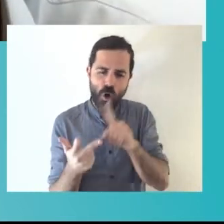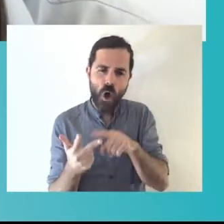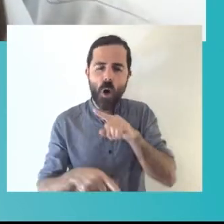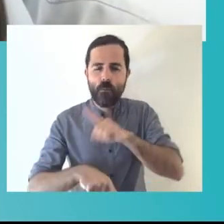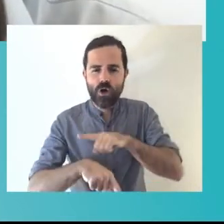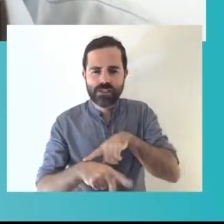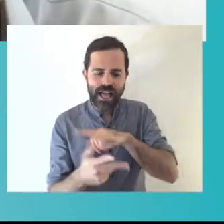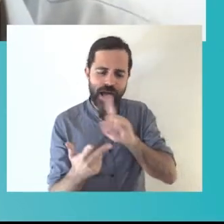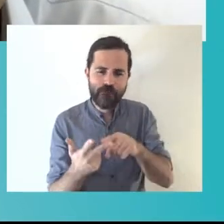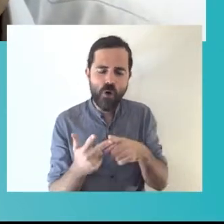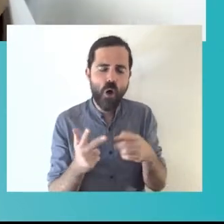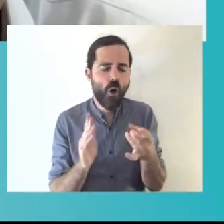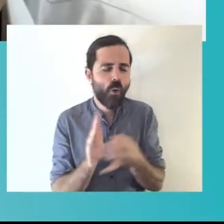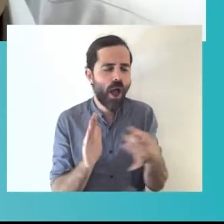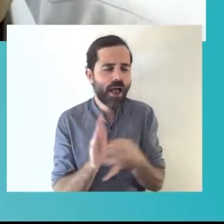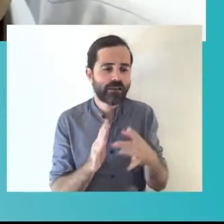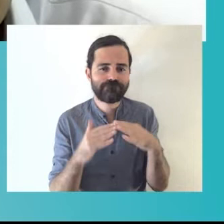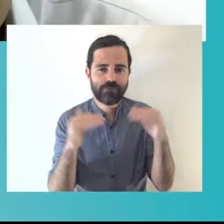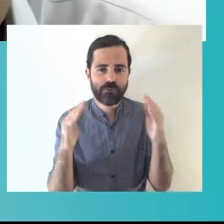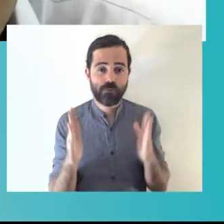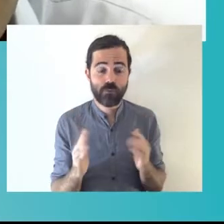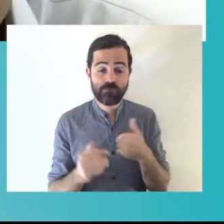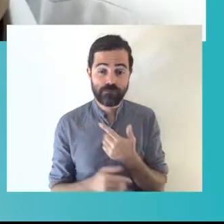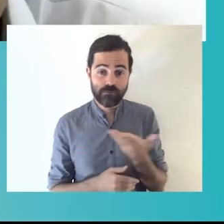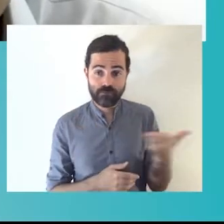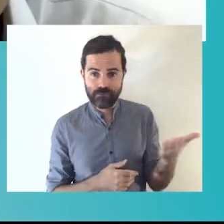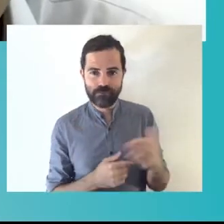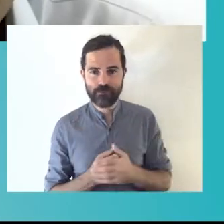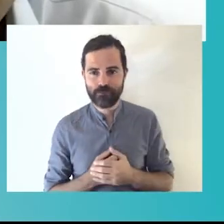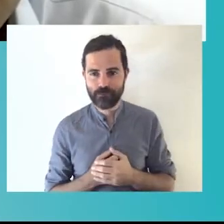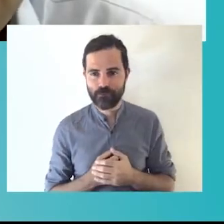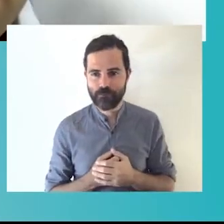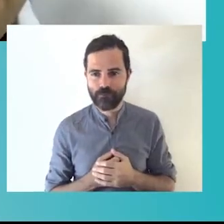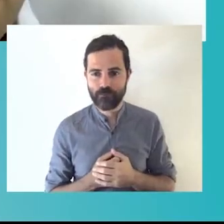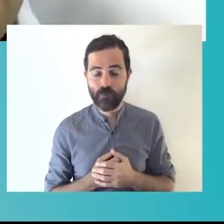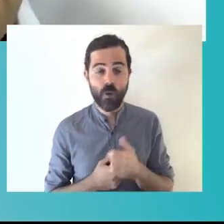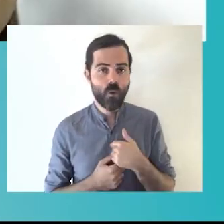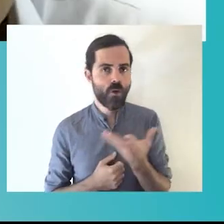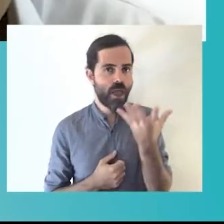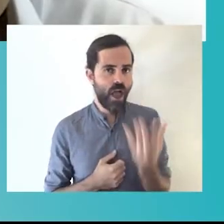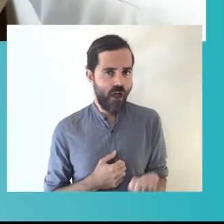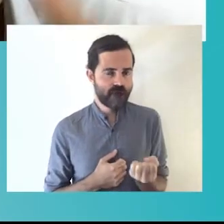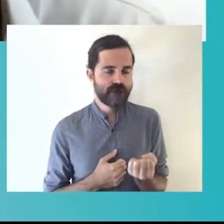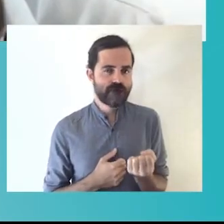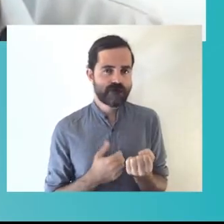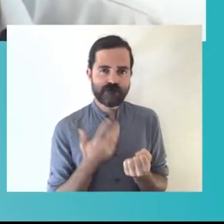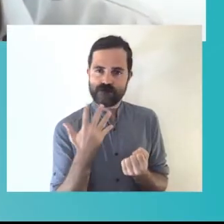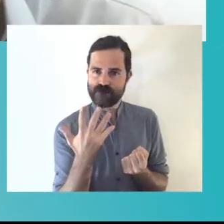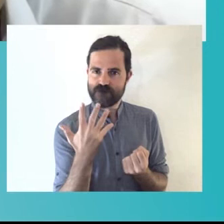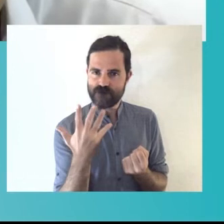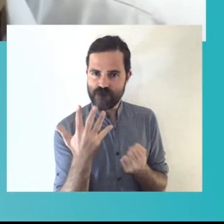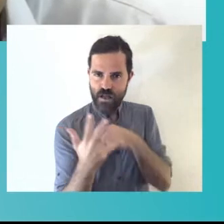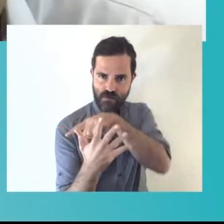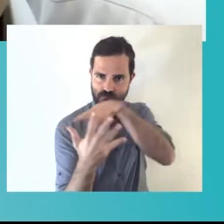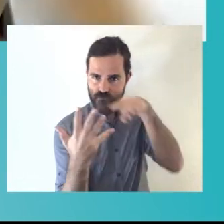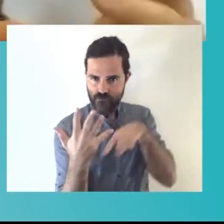two is to return the social status to the caregivers, what we call our kiders. We have five elements that